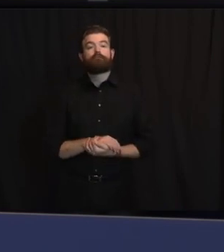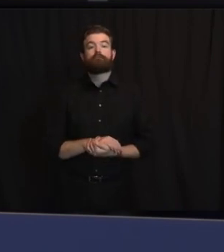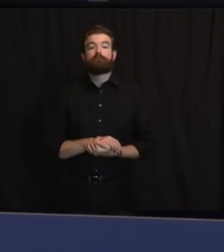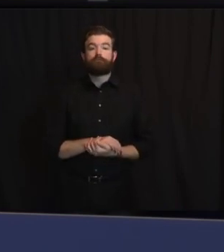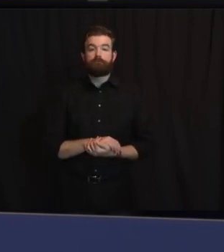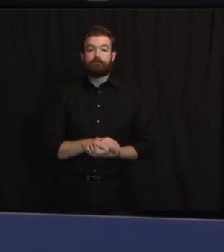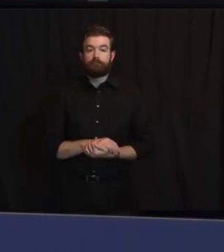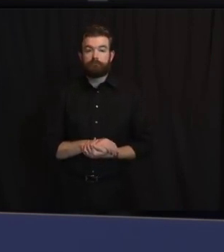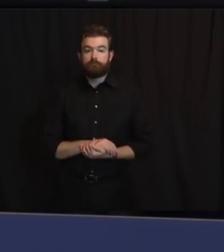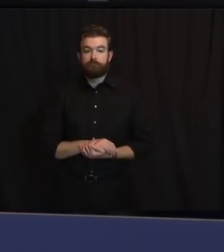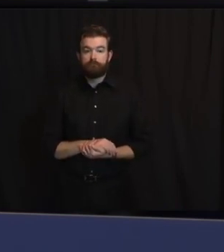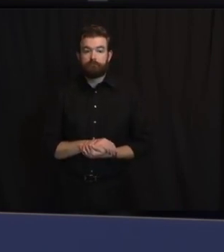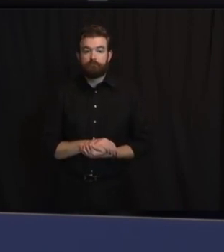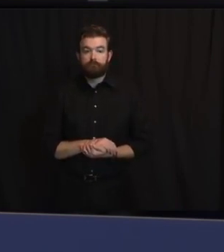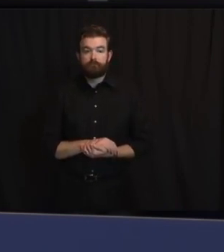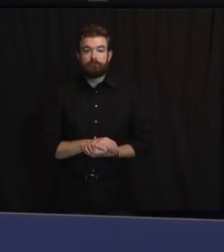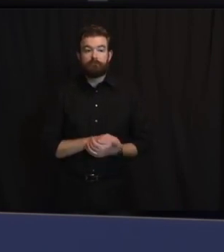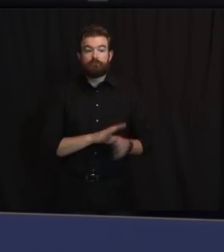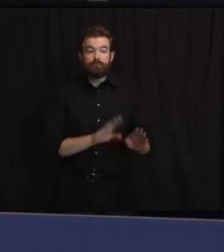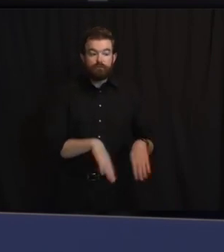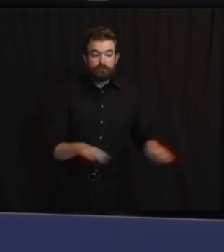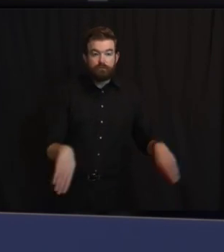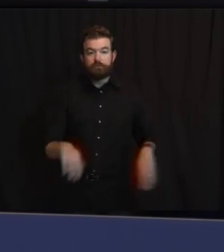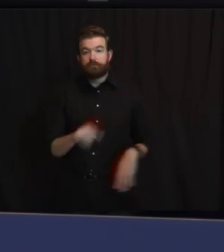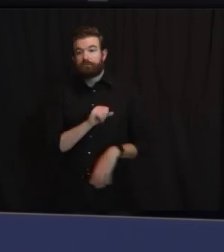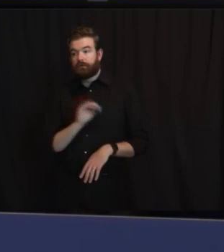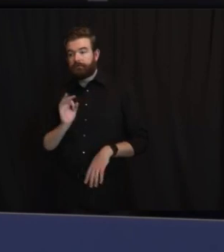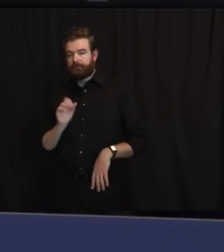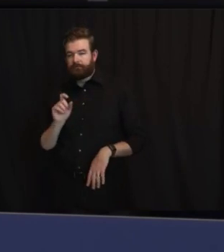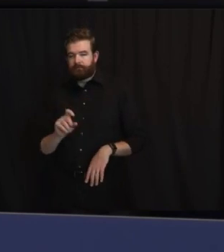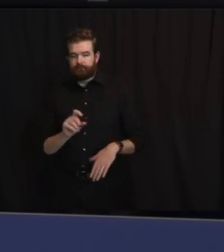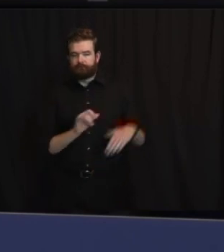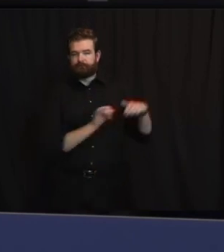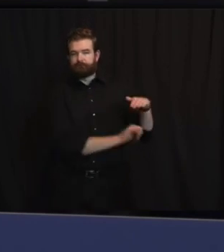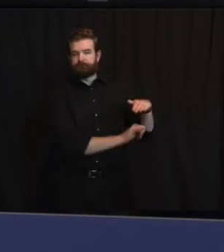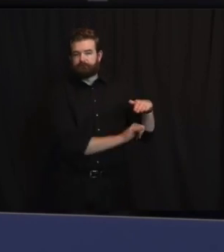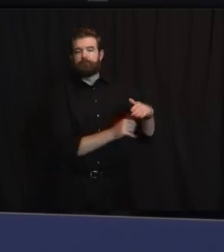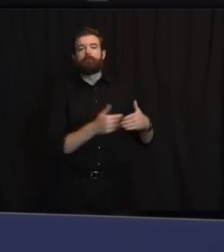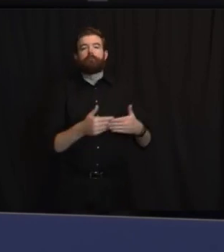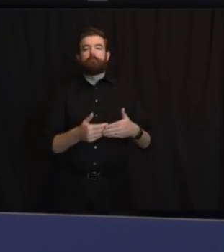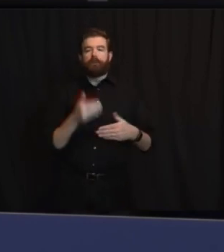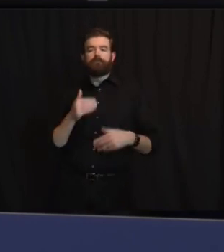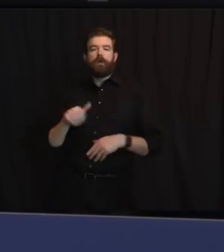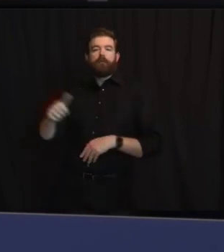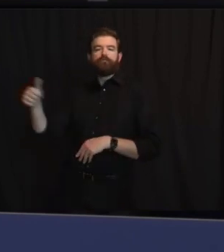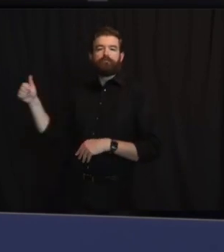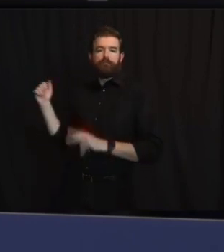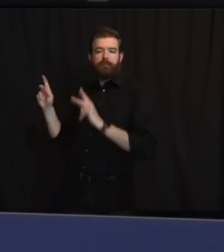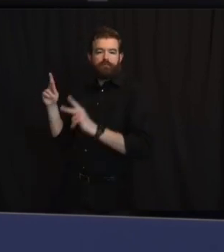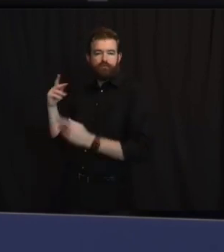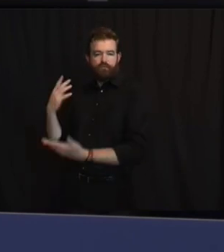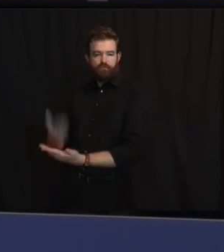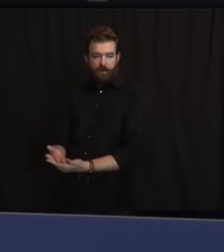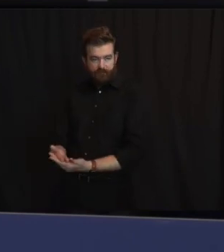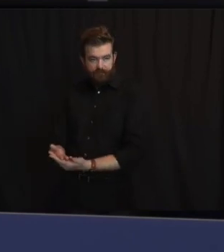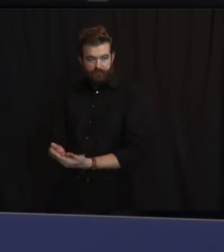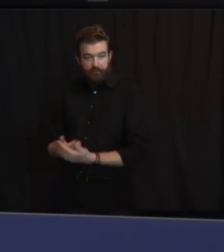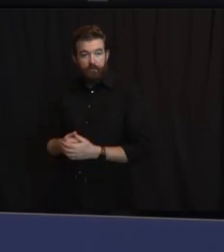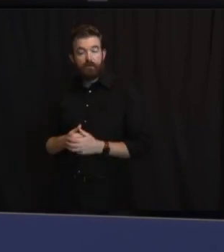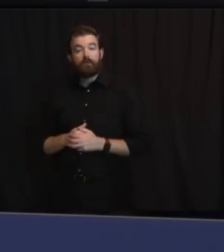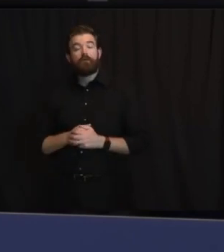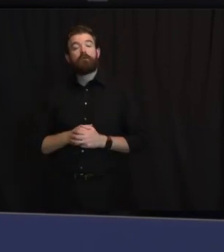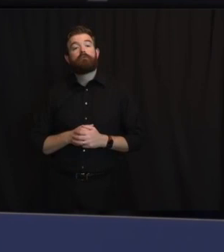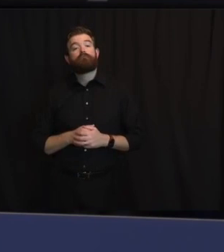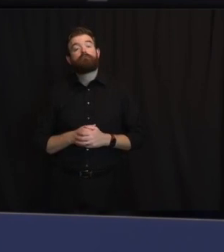Camps should try to align beds so that campers and staff sleep head to toe and at least 6 feet apart. Operators should ensure